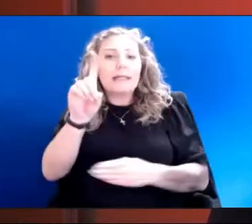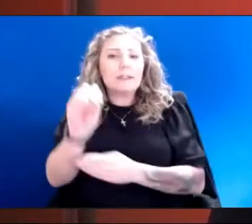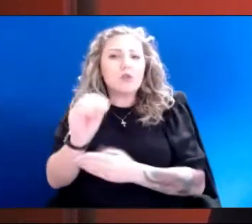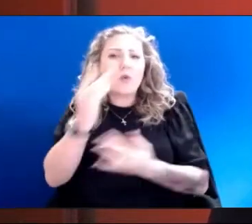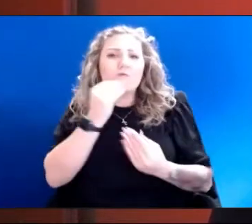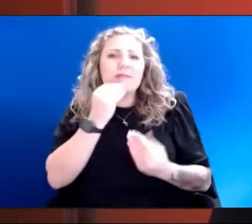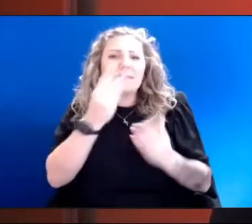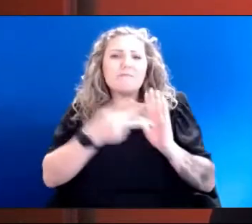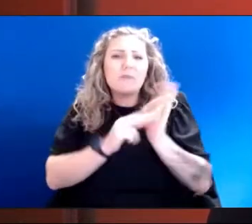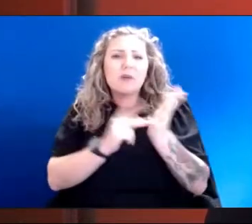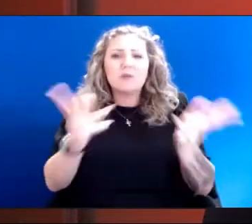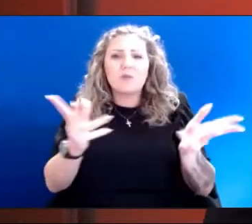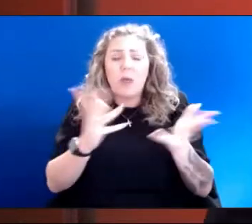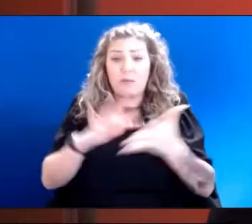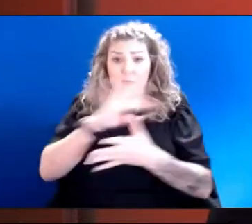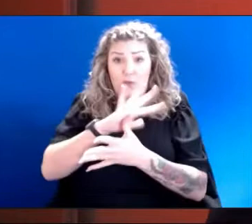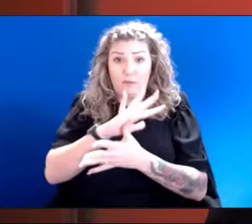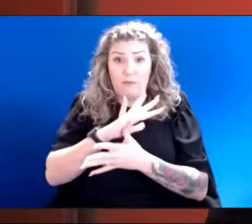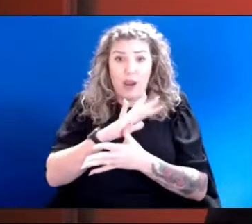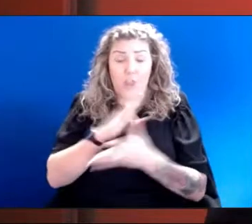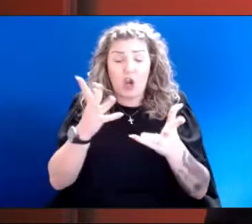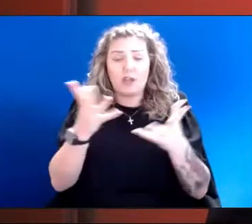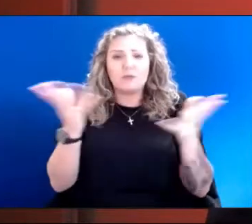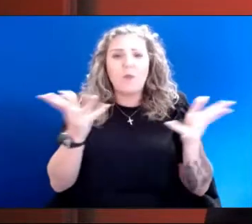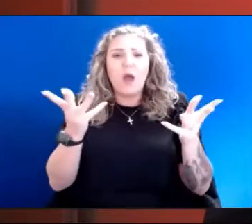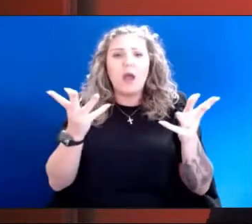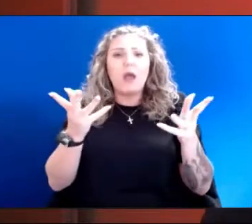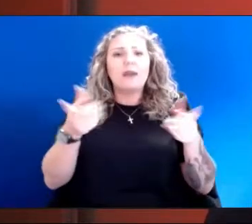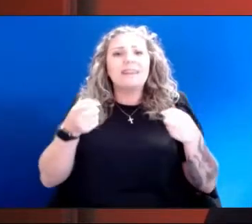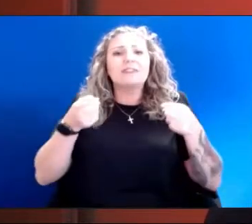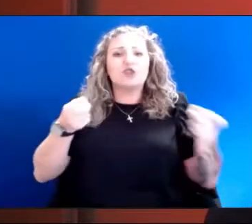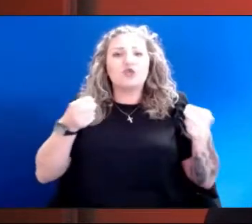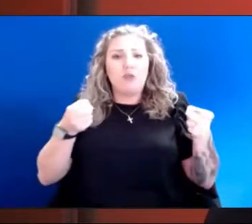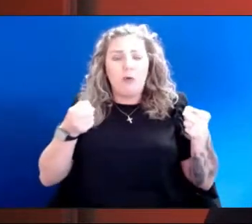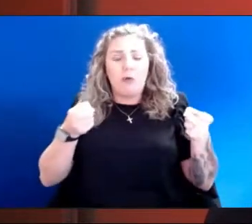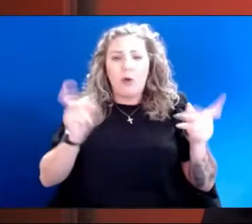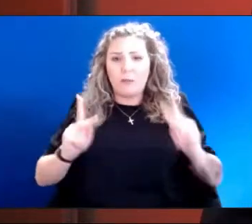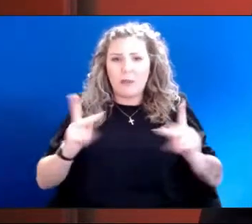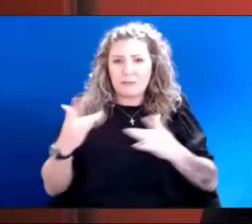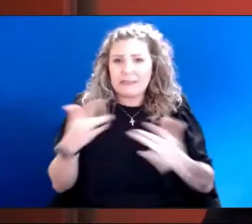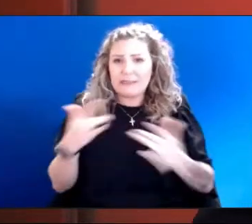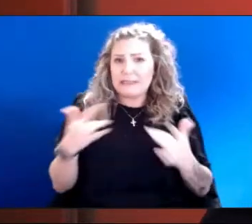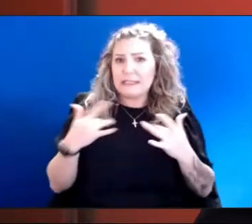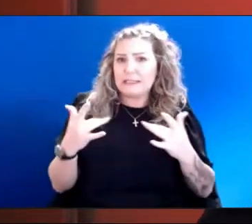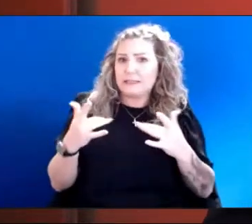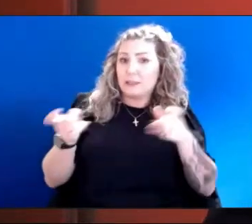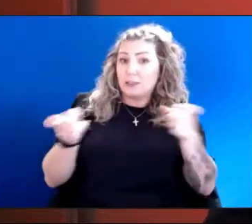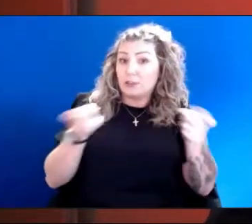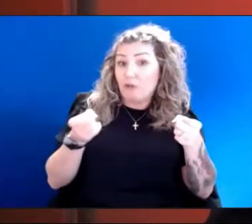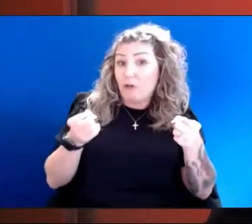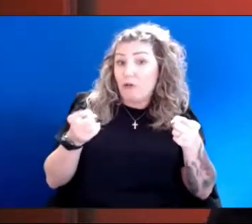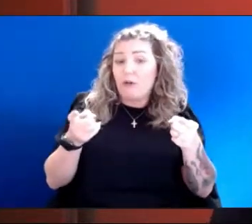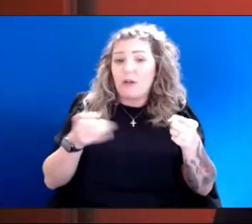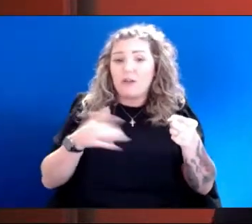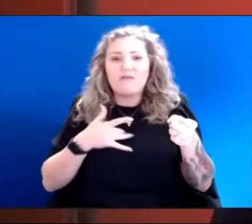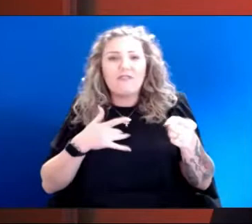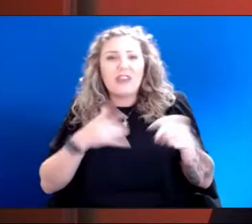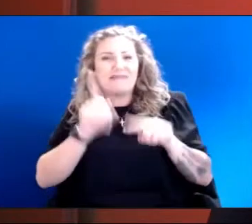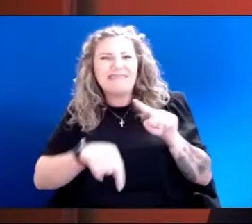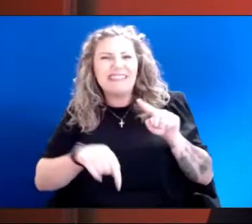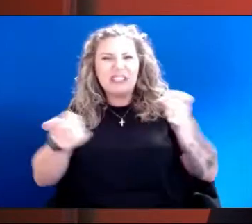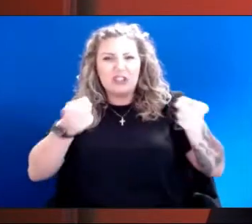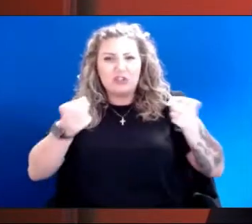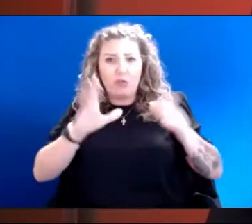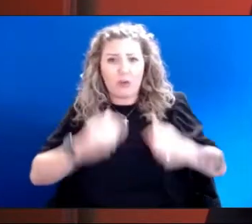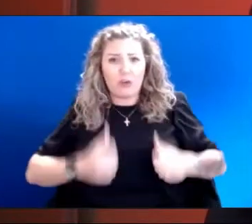element there is control. And whenever folks who tend towards that behavior feel an absence of control in their life, you can